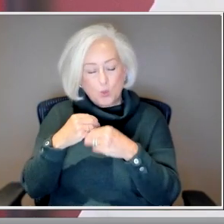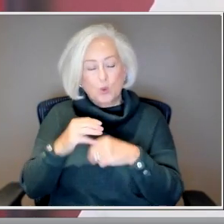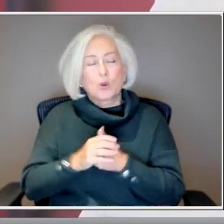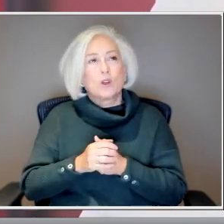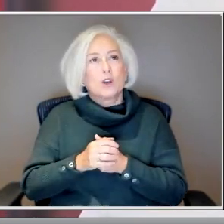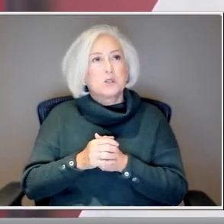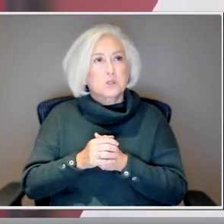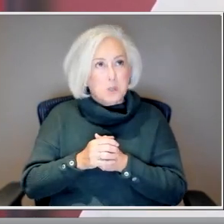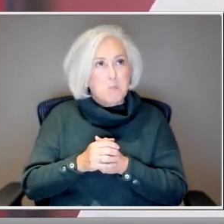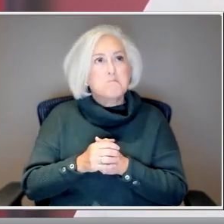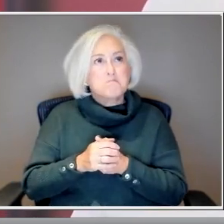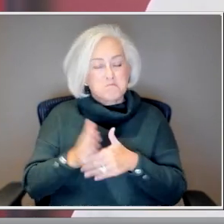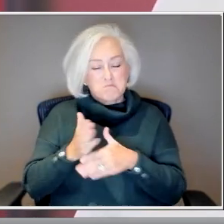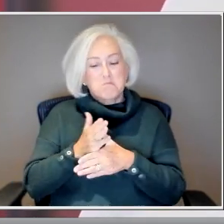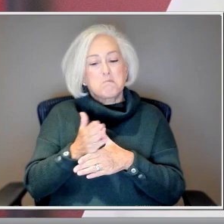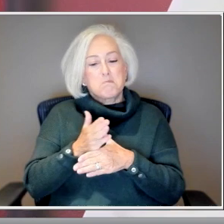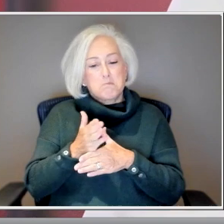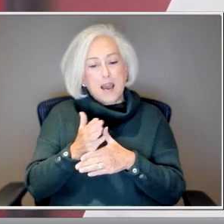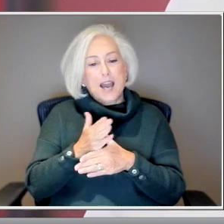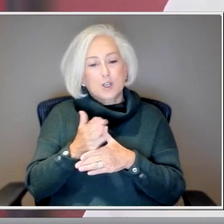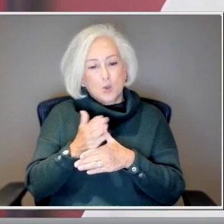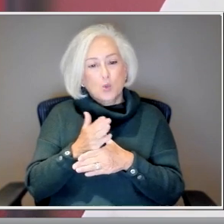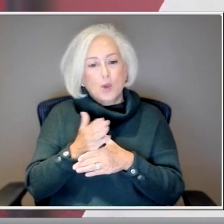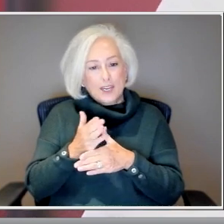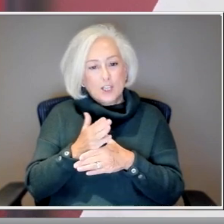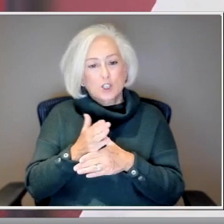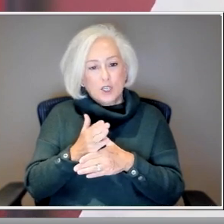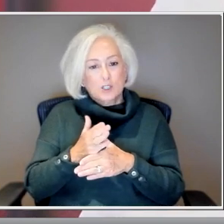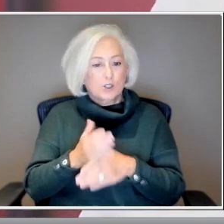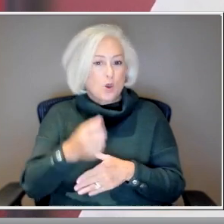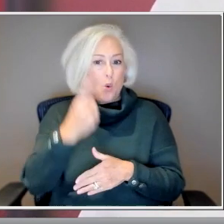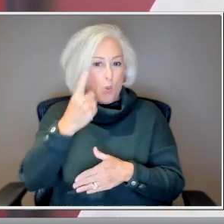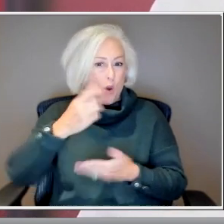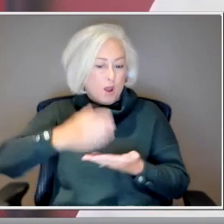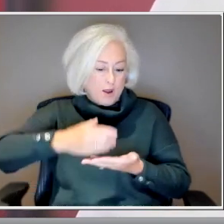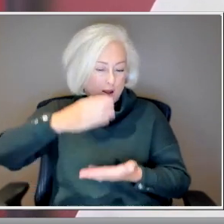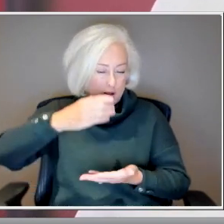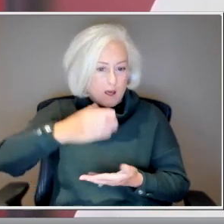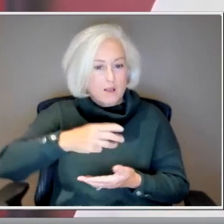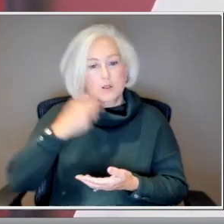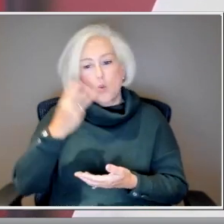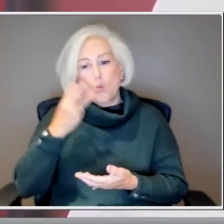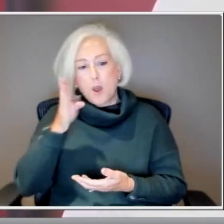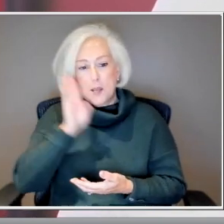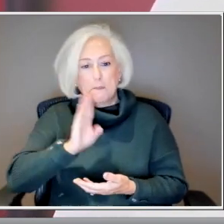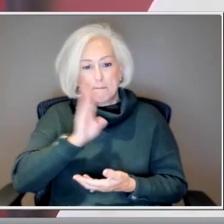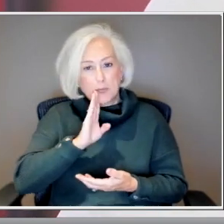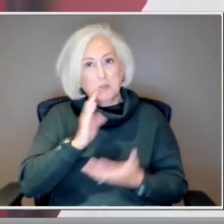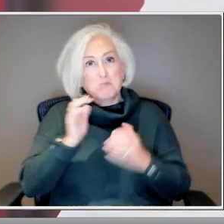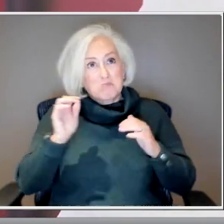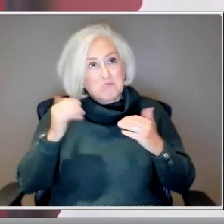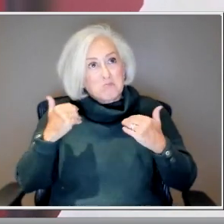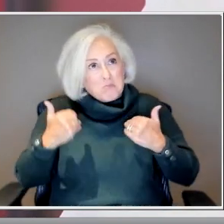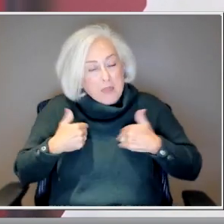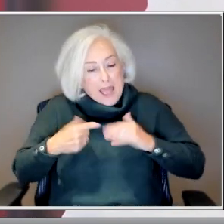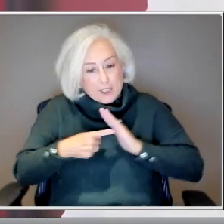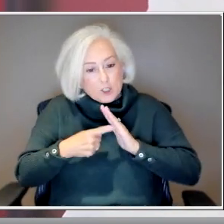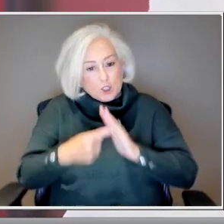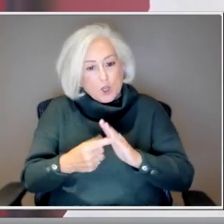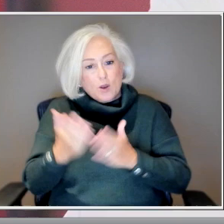moderation of alcohol, so one glass of wine or beer certainly has shown some cardiovascular